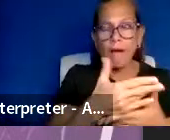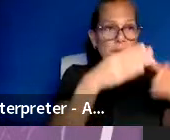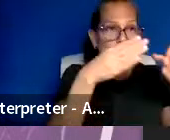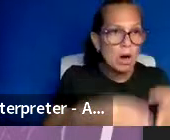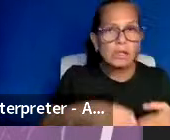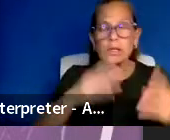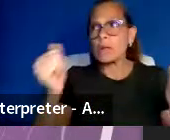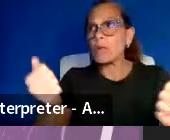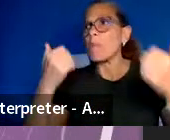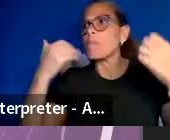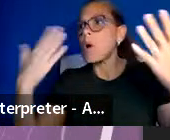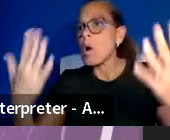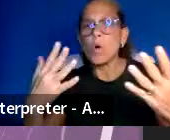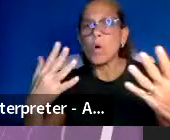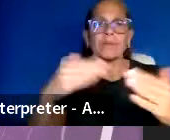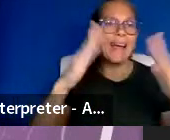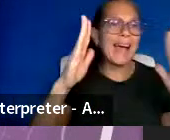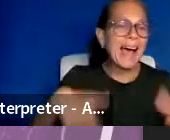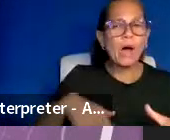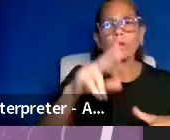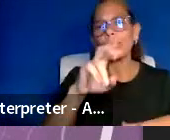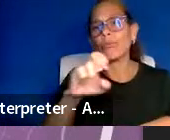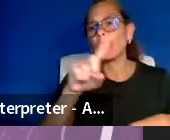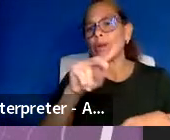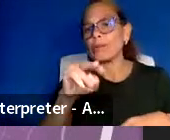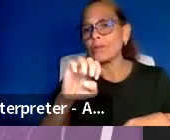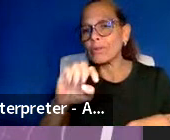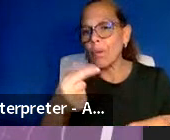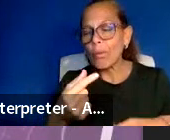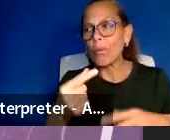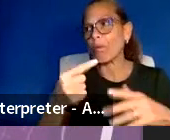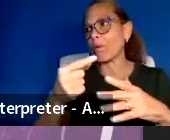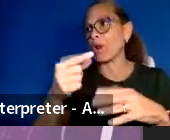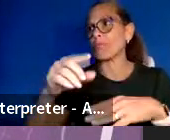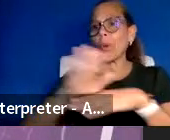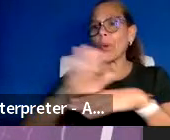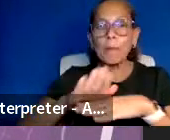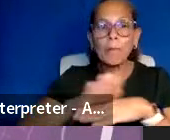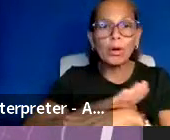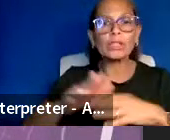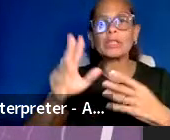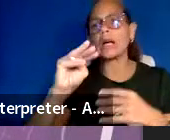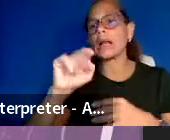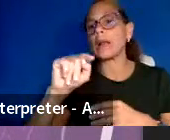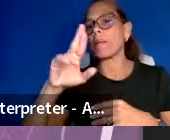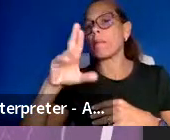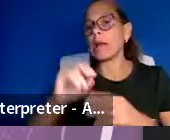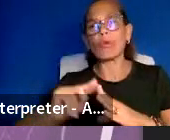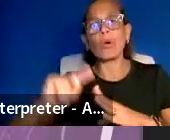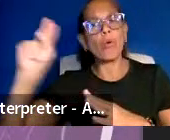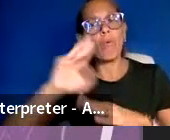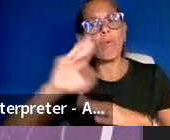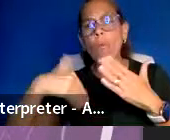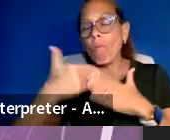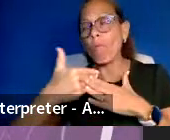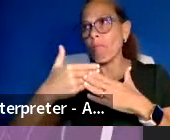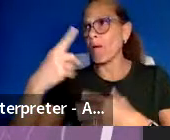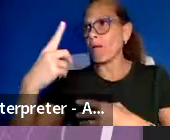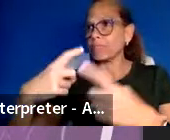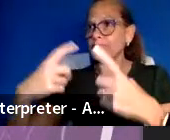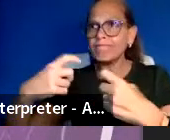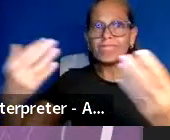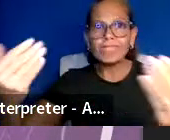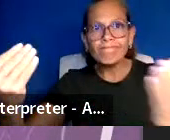the rezonings, the housing, the commercial space, our Metro North Station creation, etc. Today's meeting